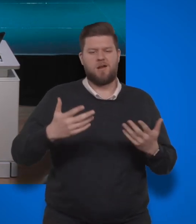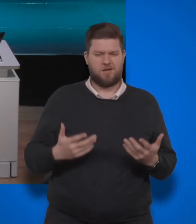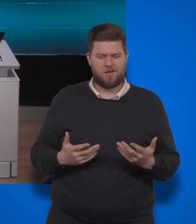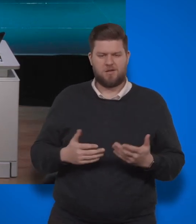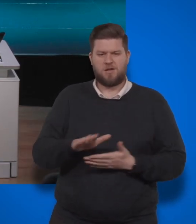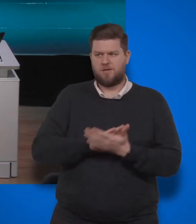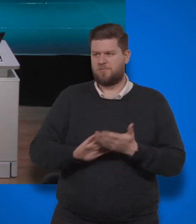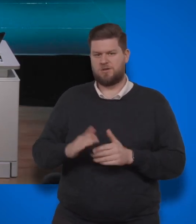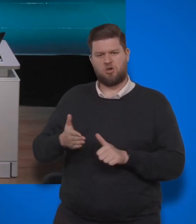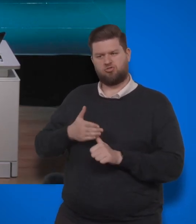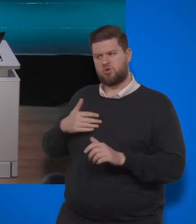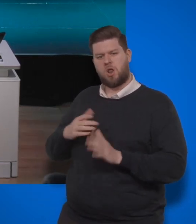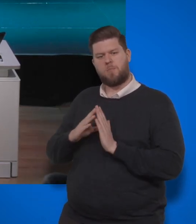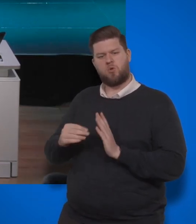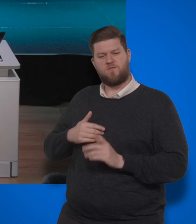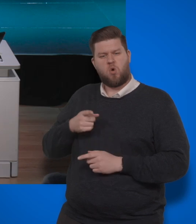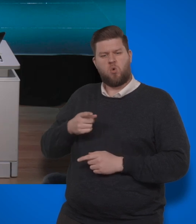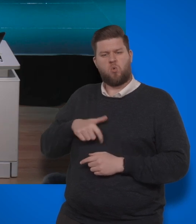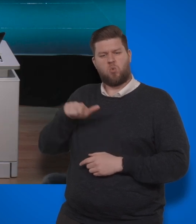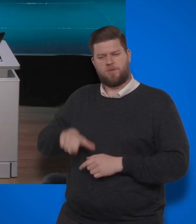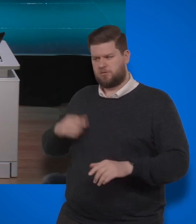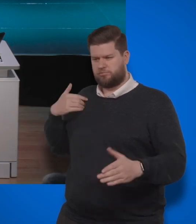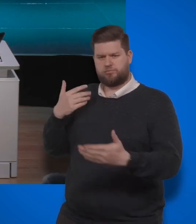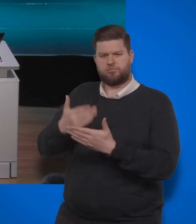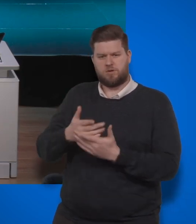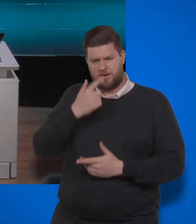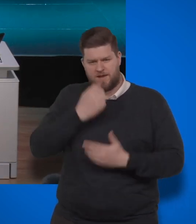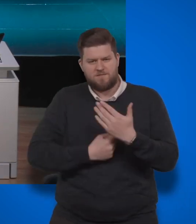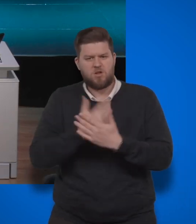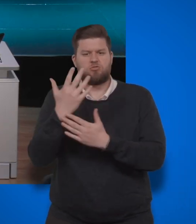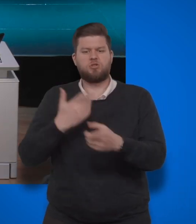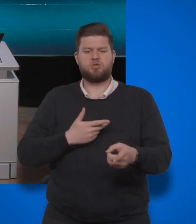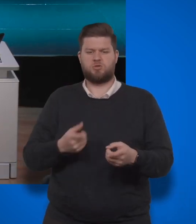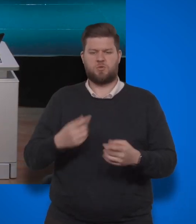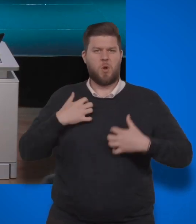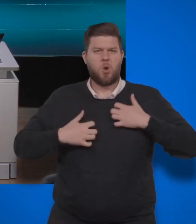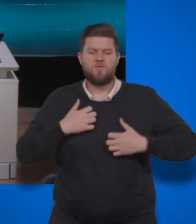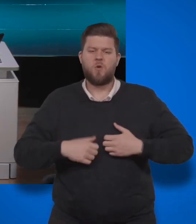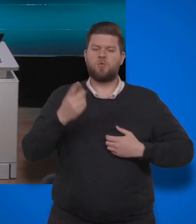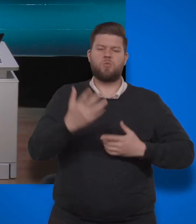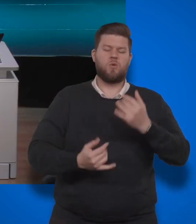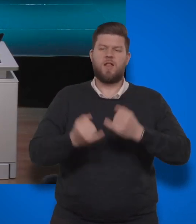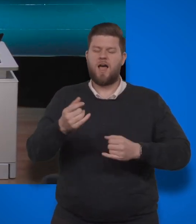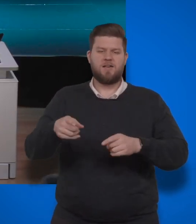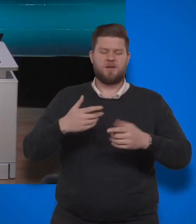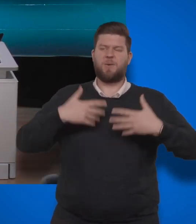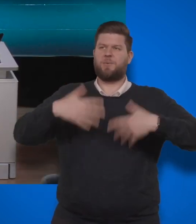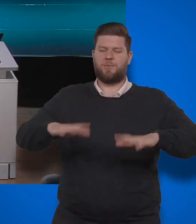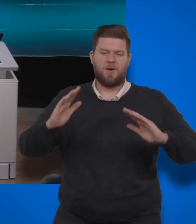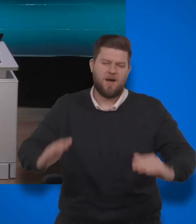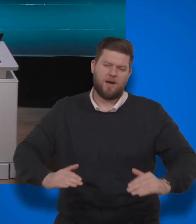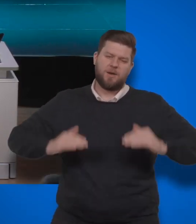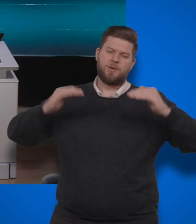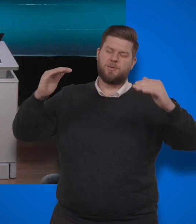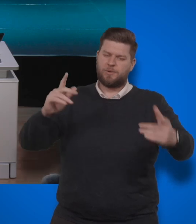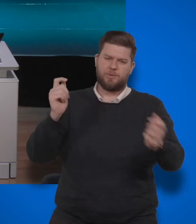flourish as we look forward to the final radical and unimaginable human enhancement that lies beyond the